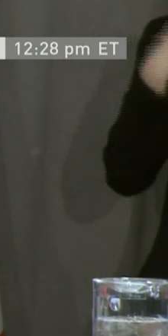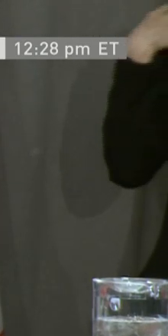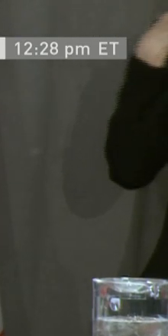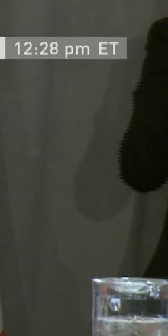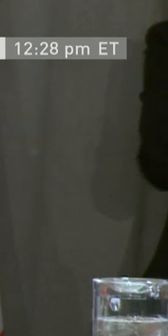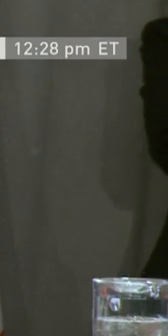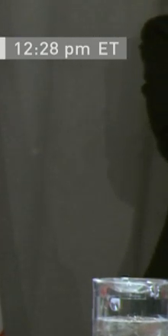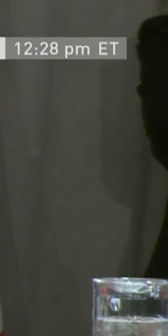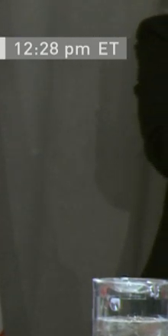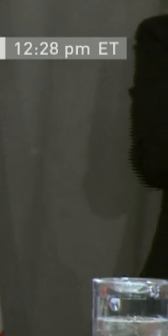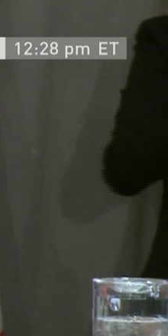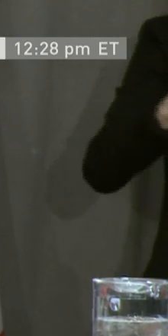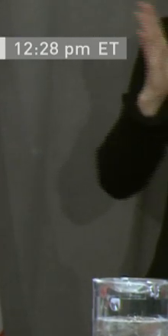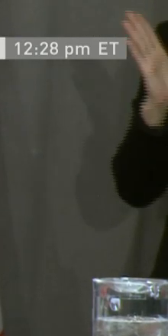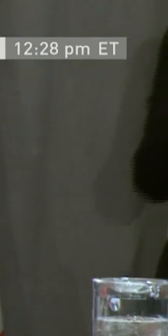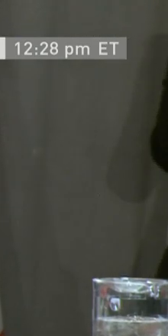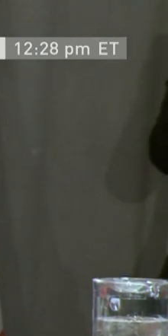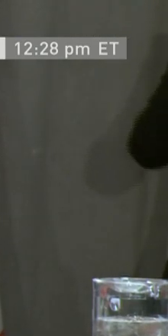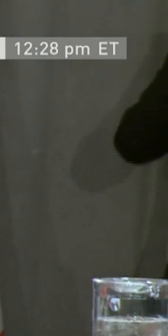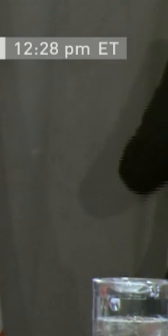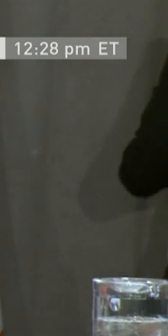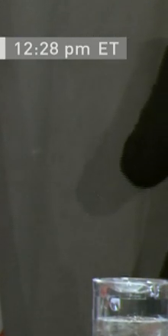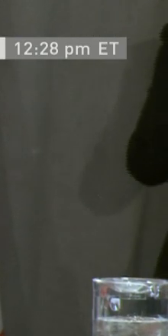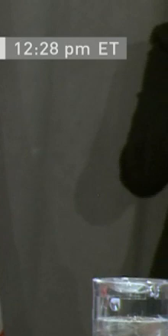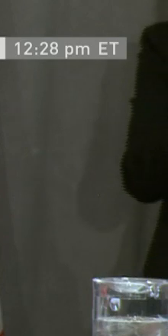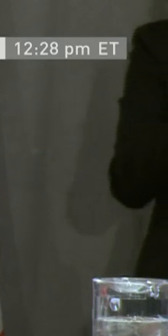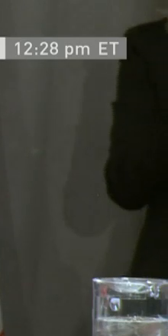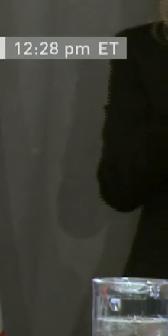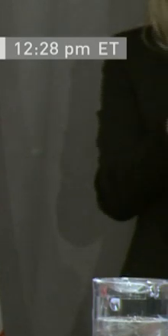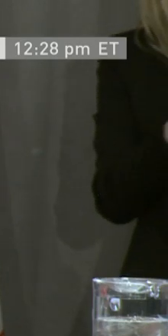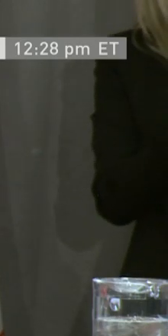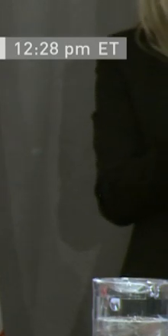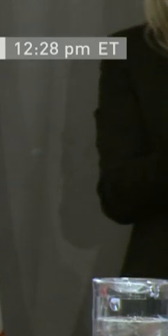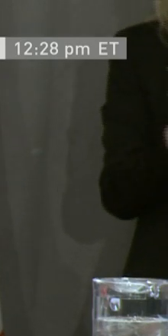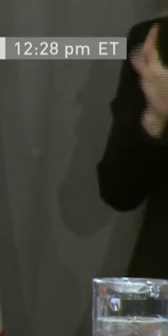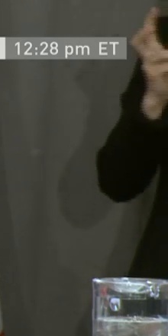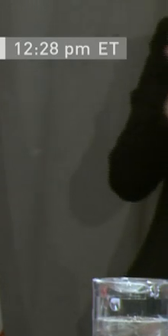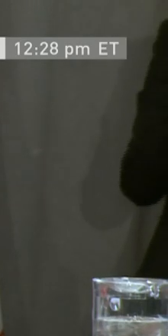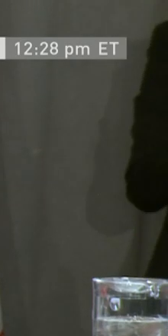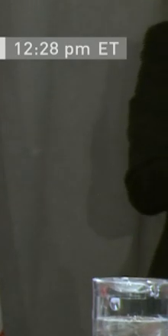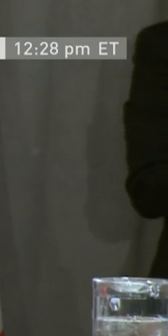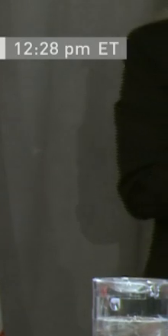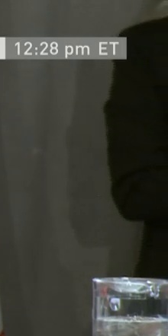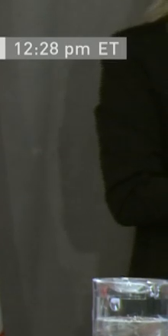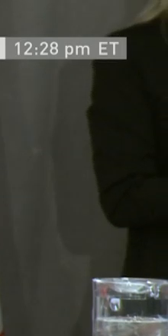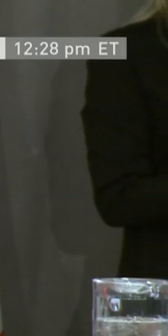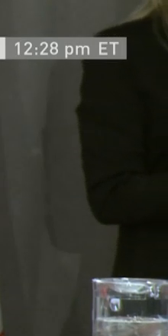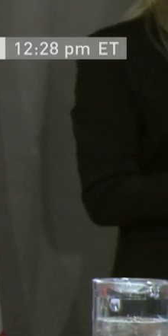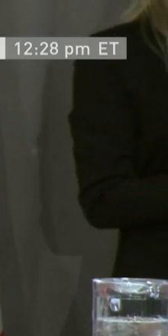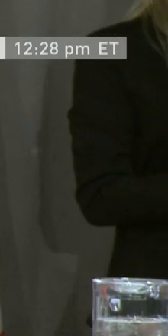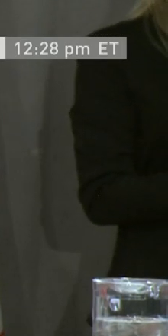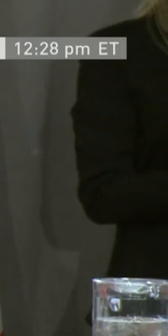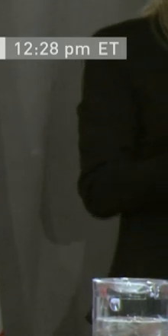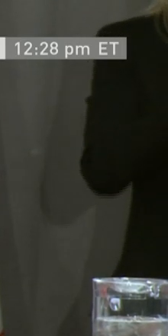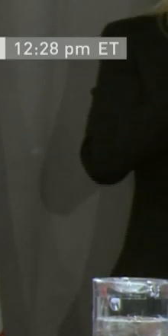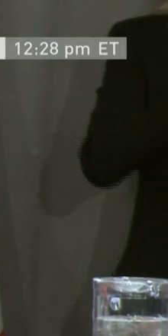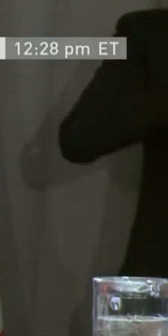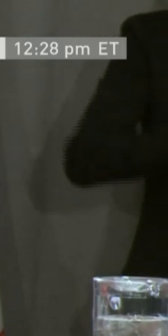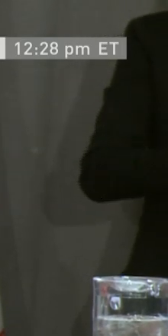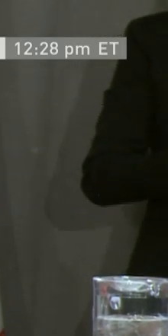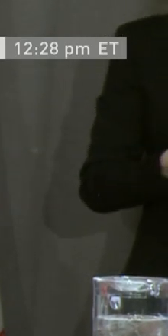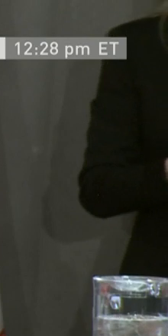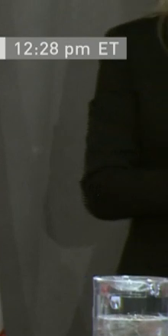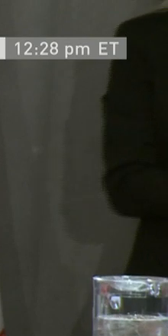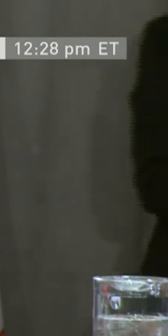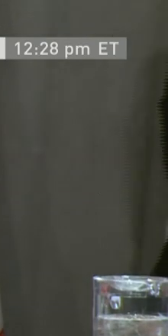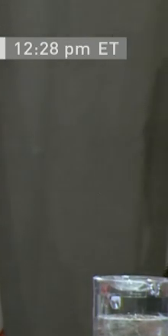I don't want to front run our discussions at this stage are, it's like a continuous dialogue. It's not